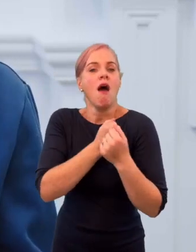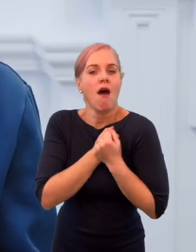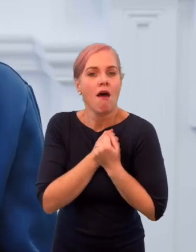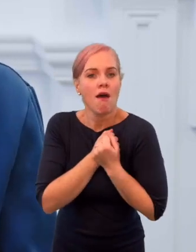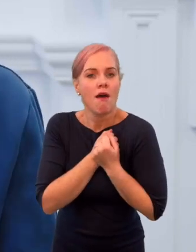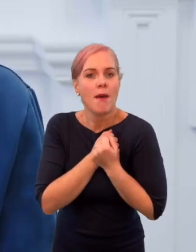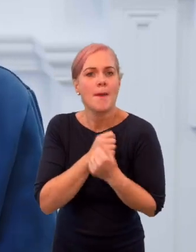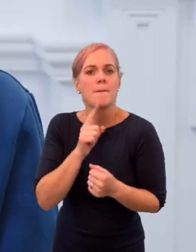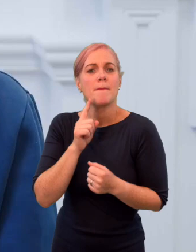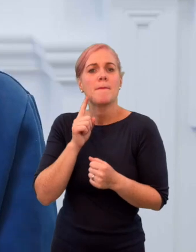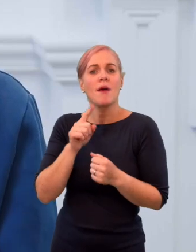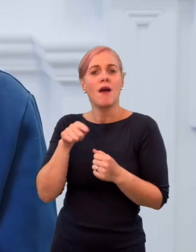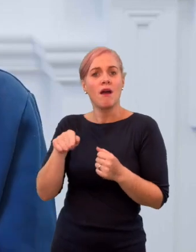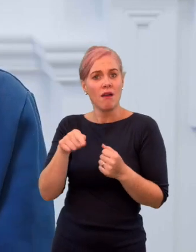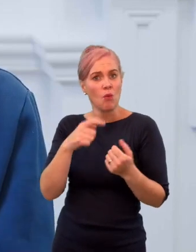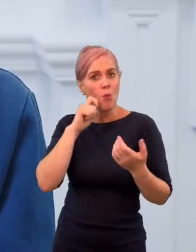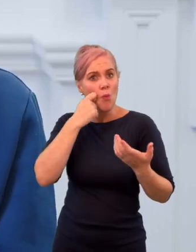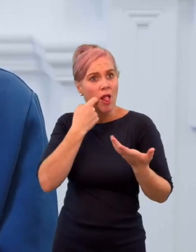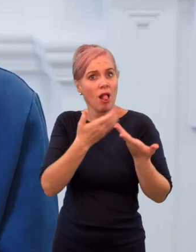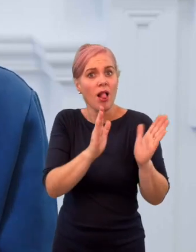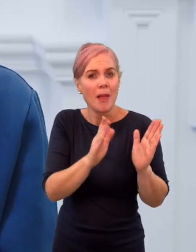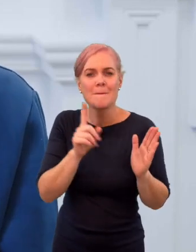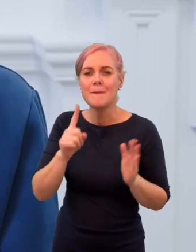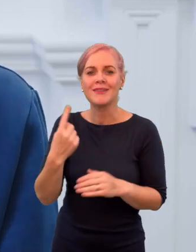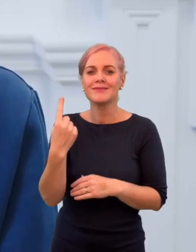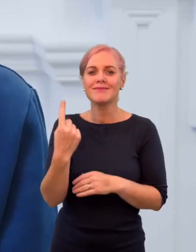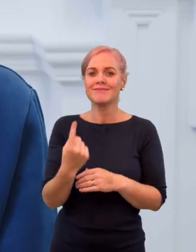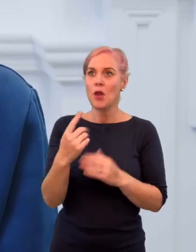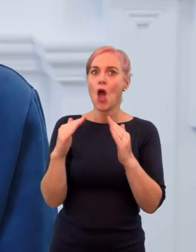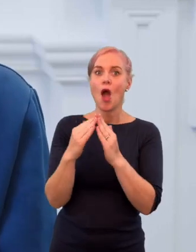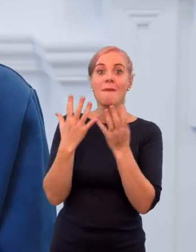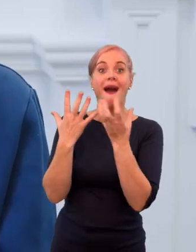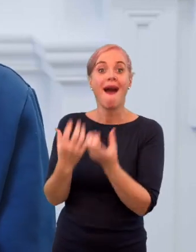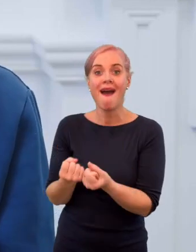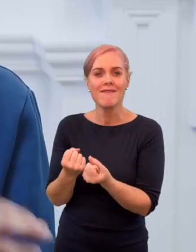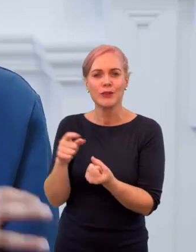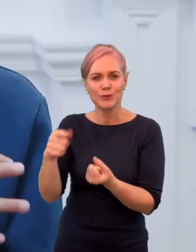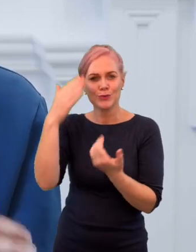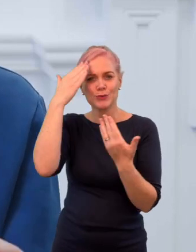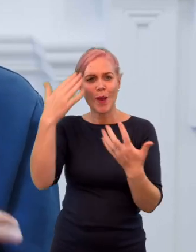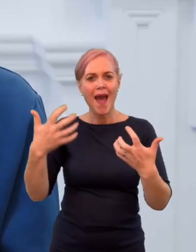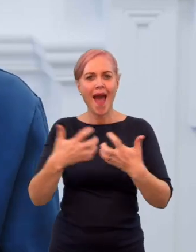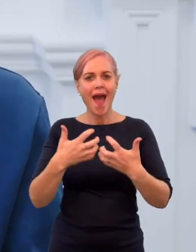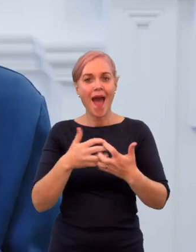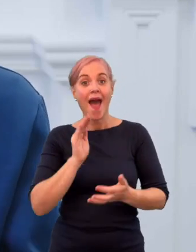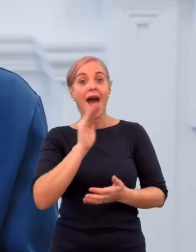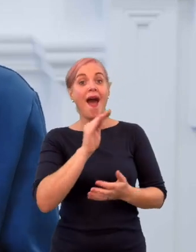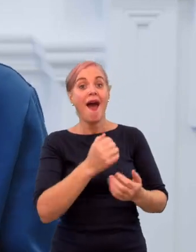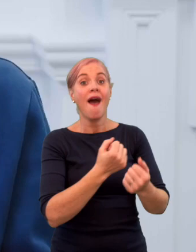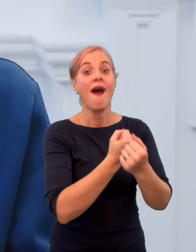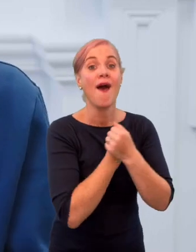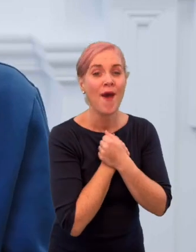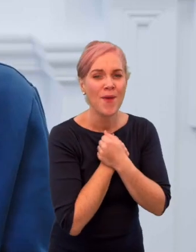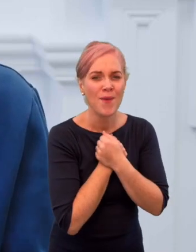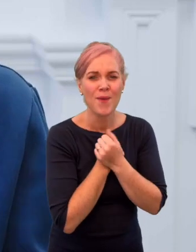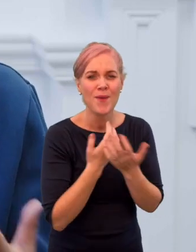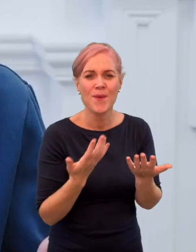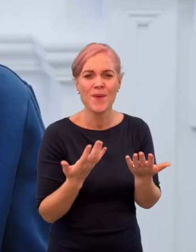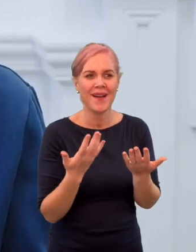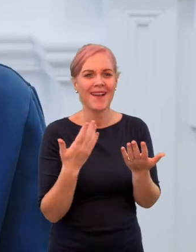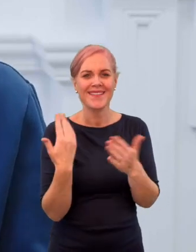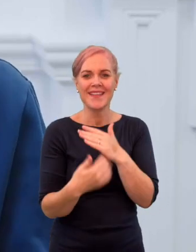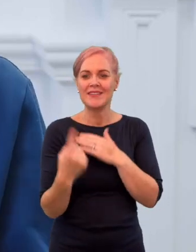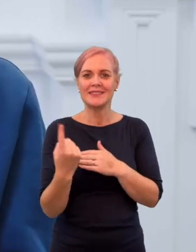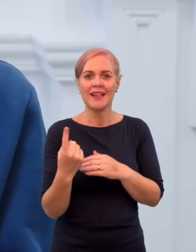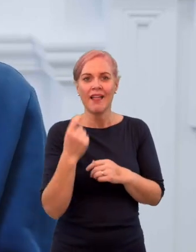lead the affection is because although she's open to her friends' affection, she's never had that at home, so she's not used to knowing what to do with that or leading